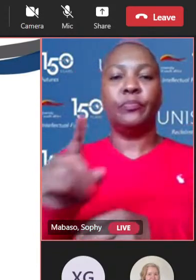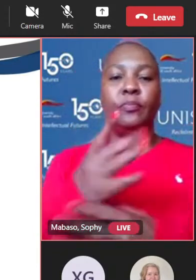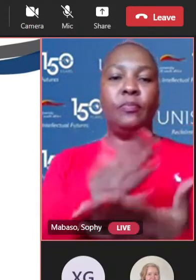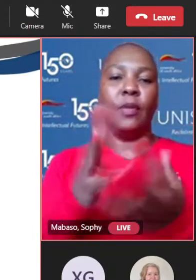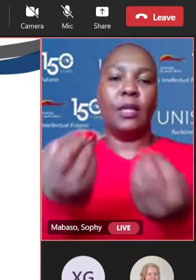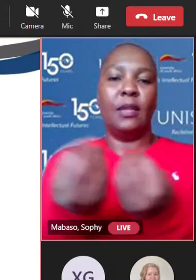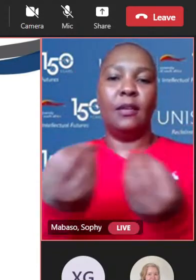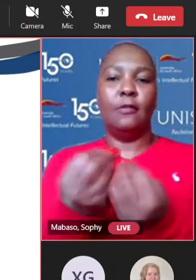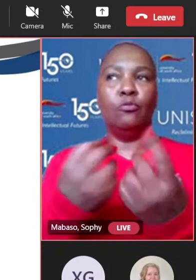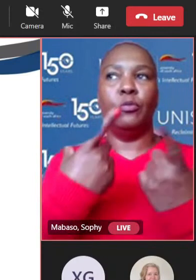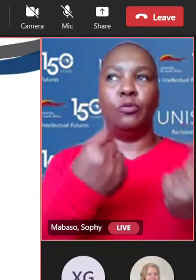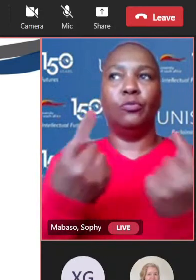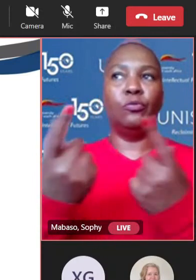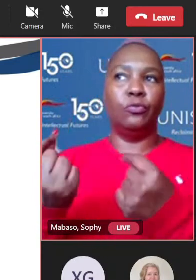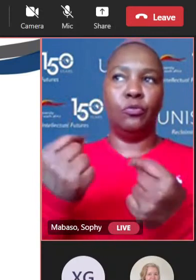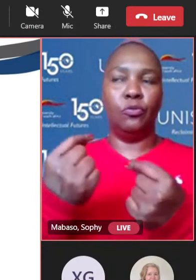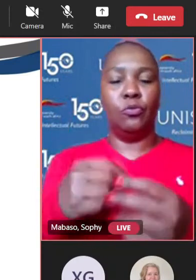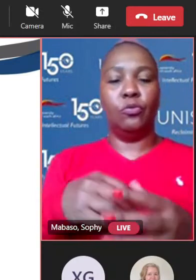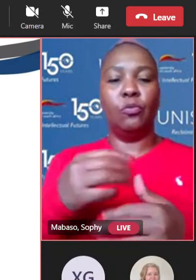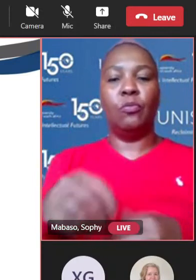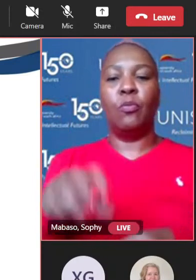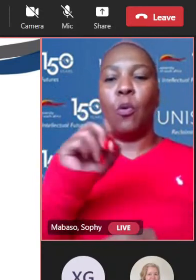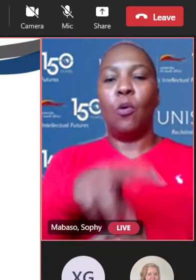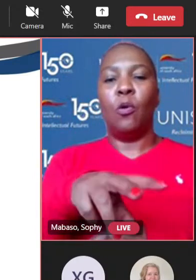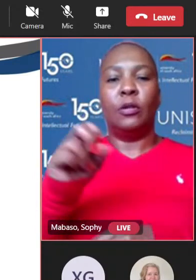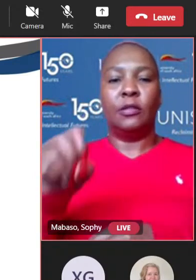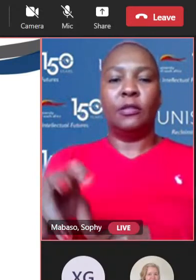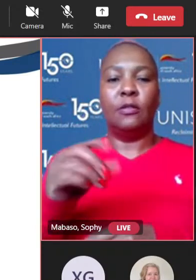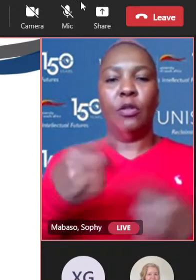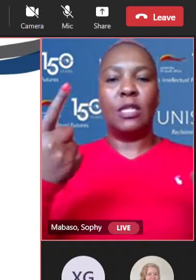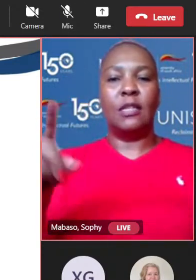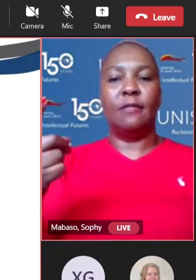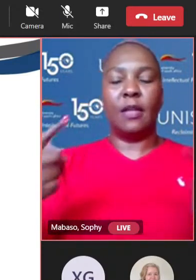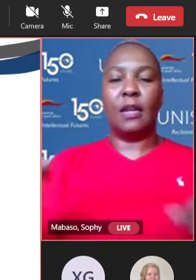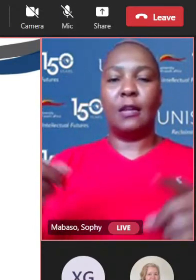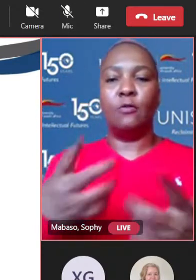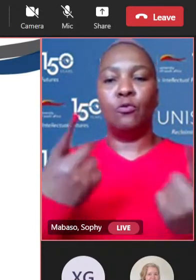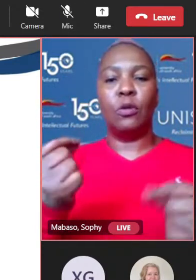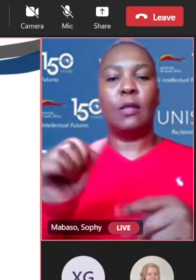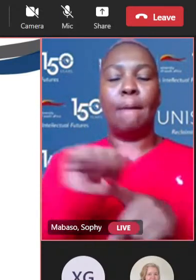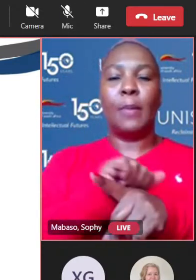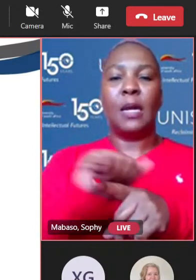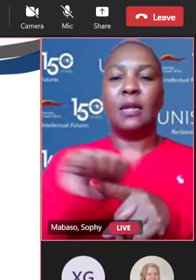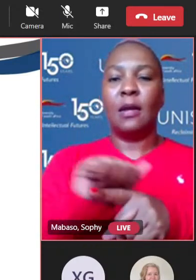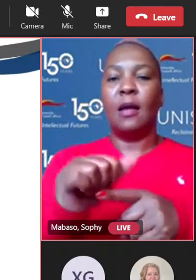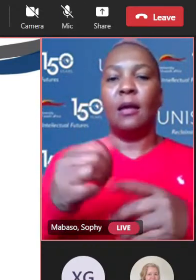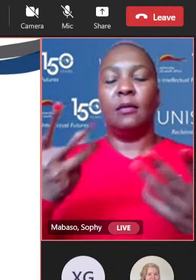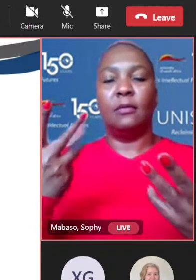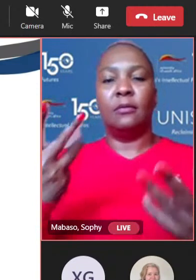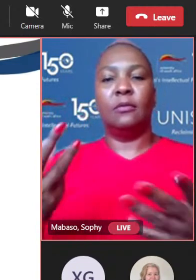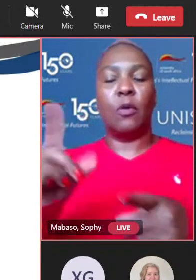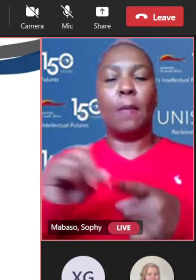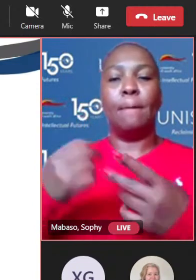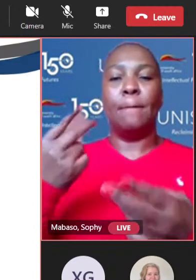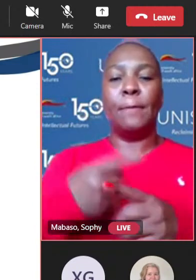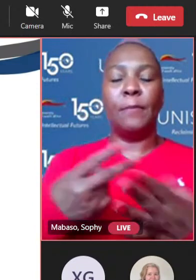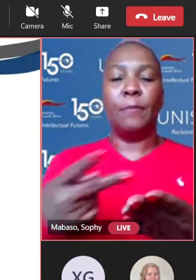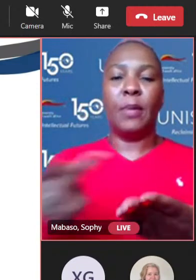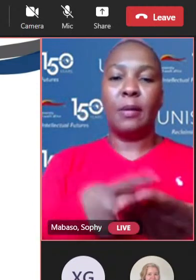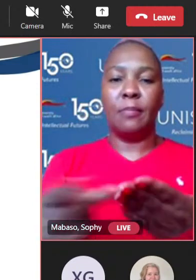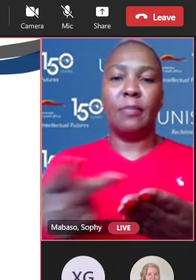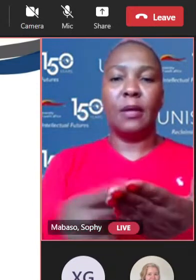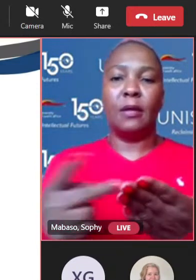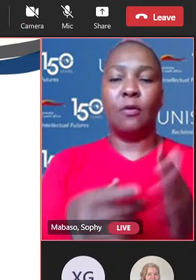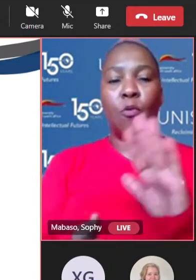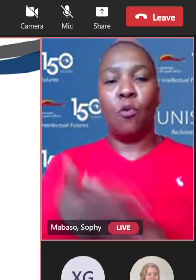be doing. We'll be walking you through all the different elements, doing the practicals so that you guys can prepare yourself. So please do go over to